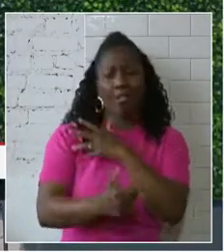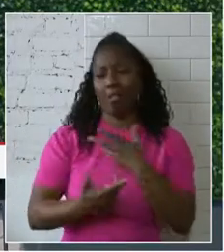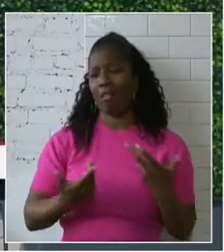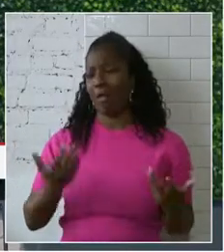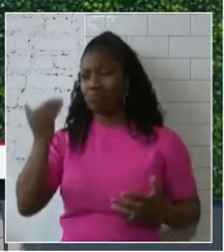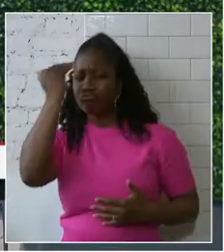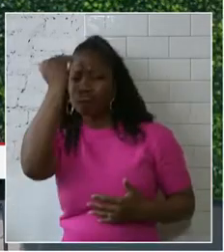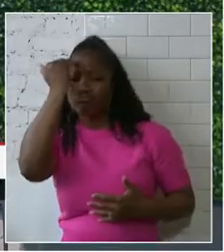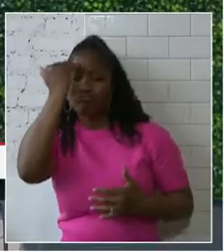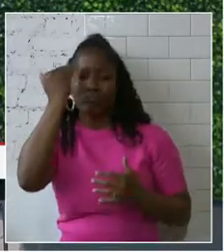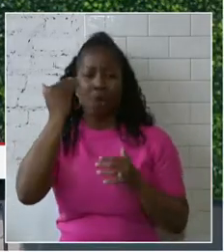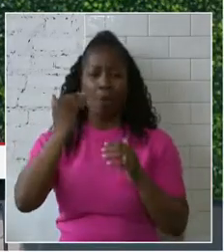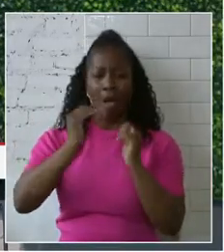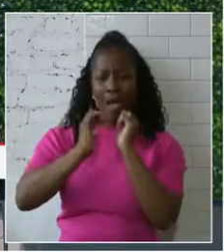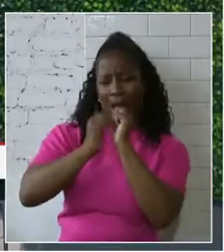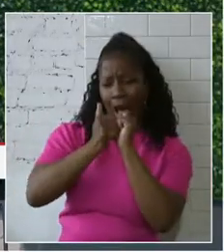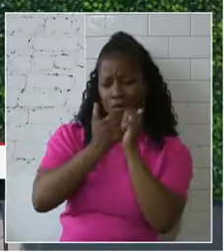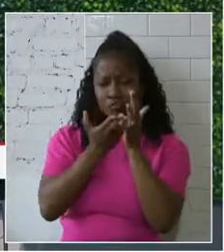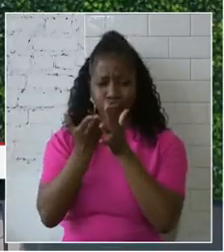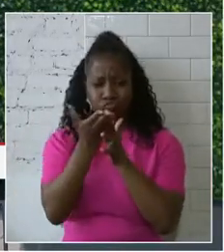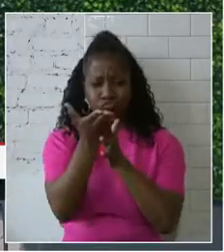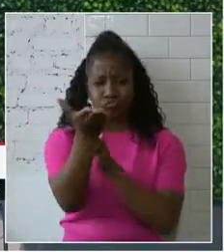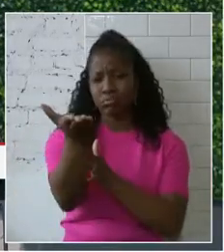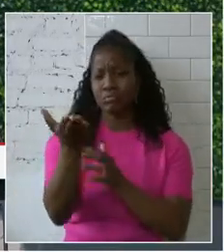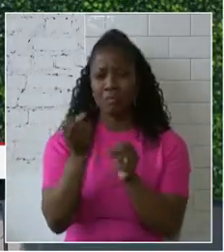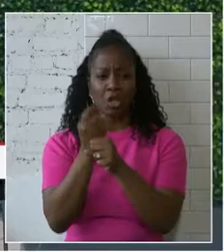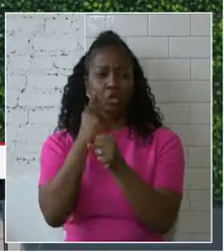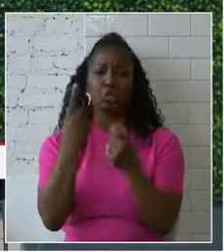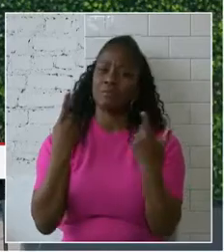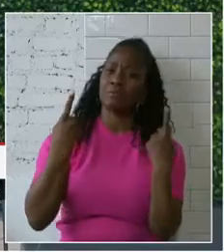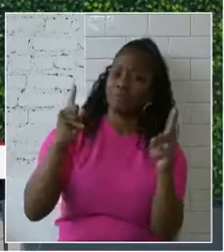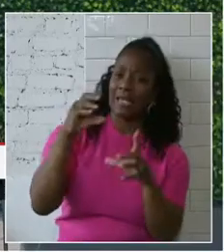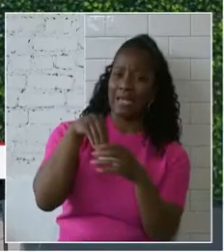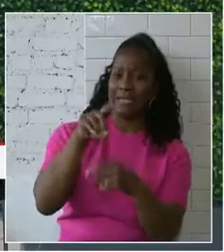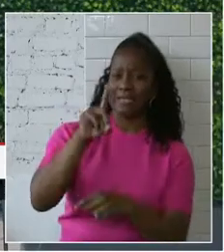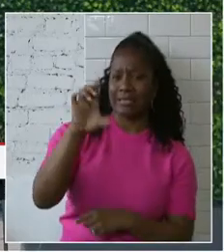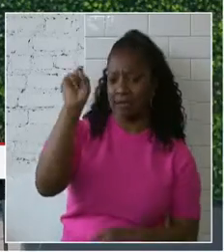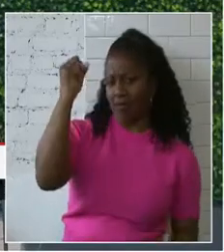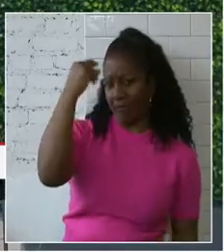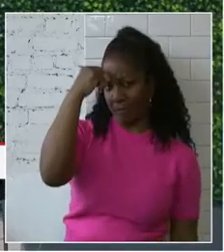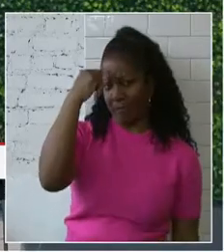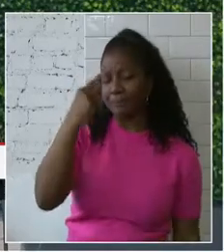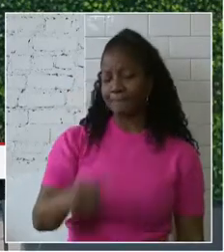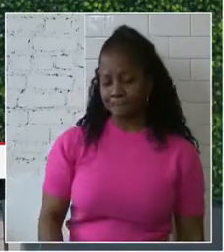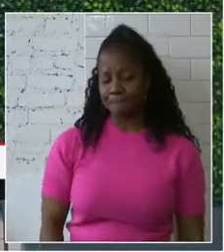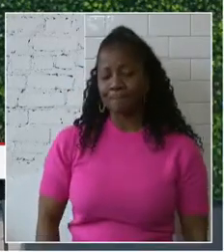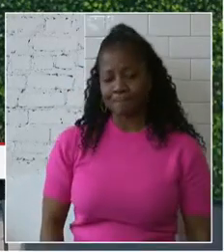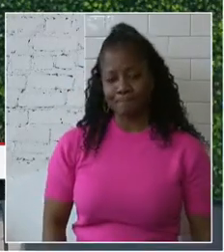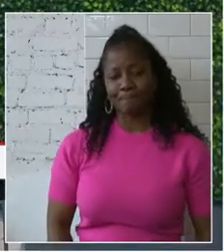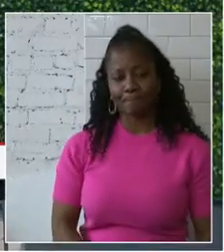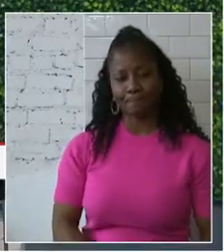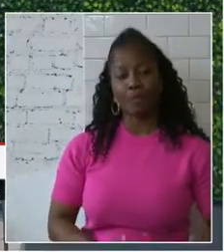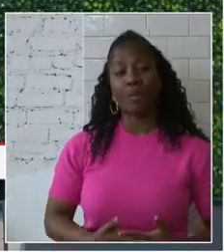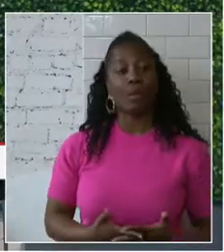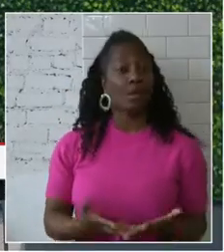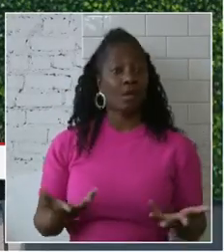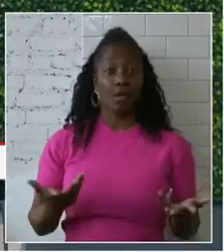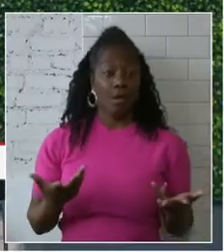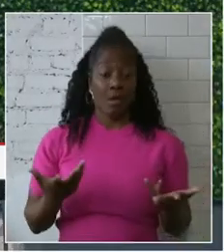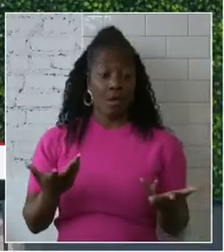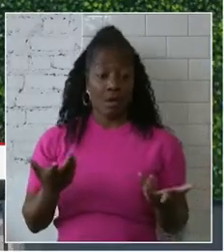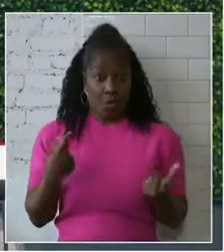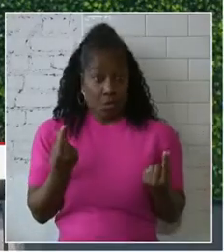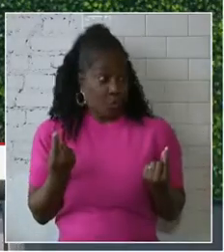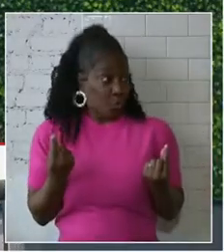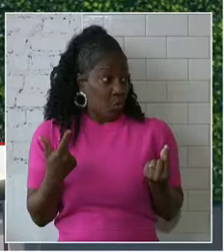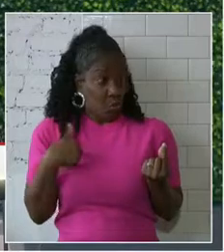the know-how of getting things done in DC government. So we value accountability in